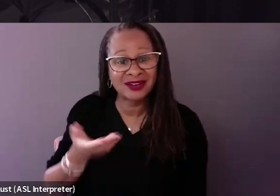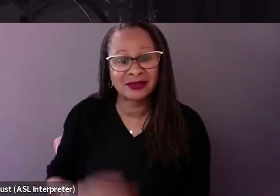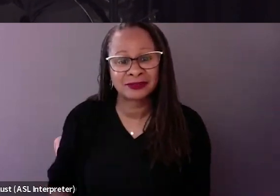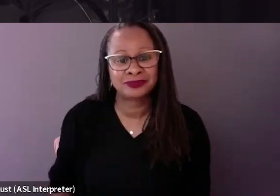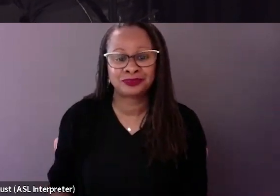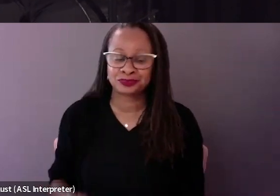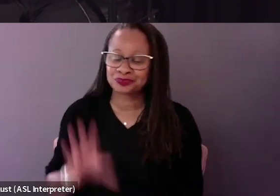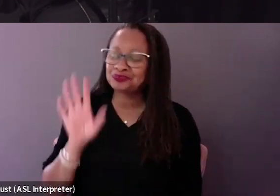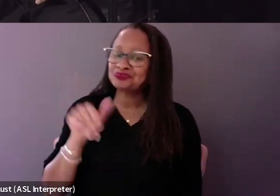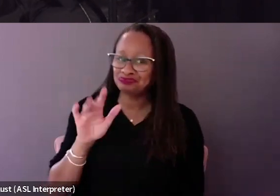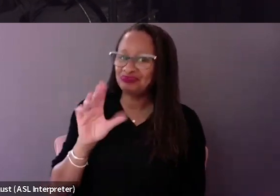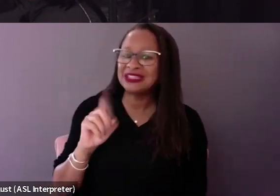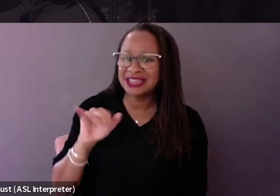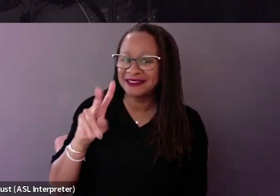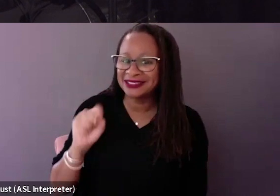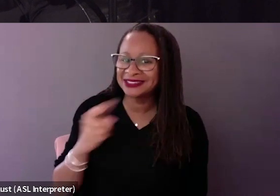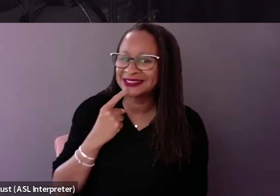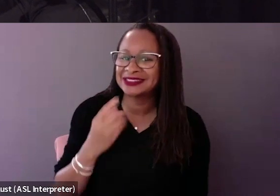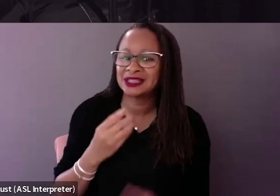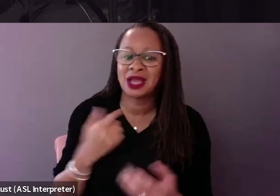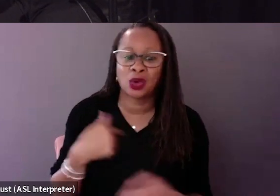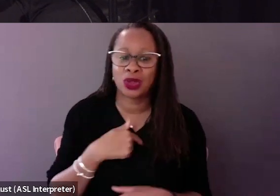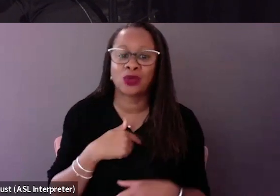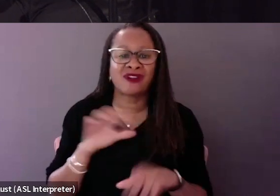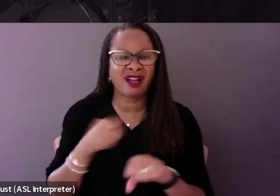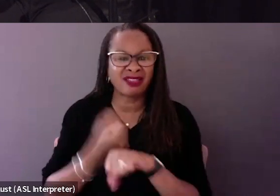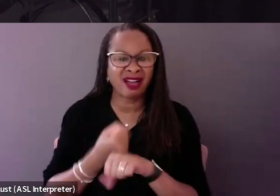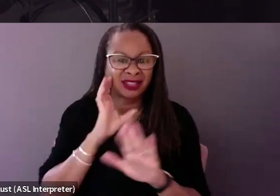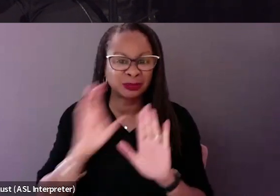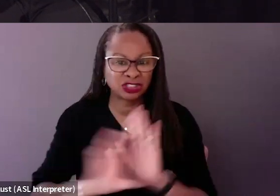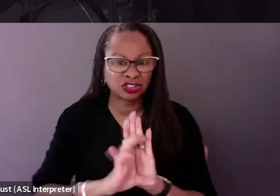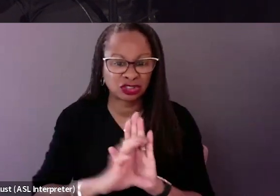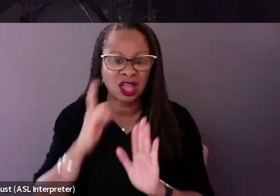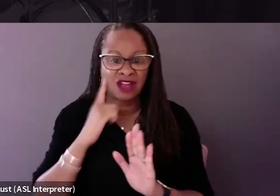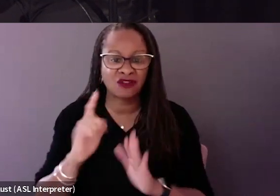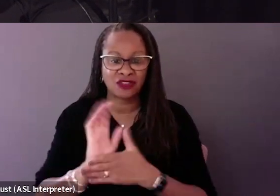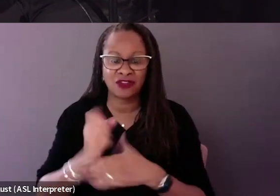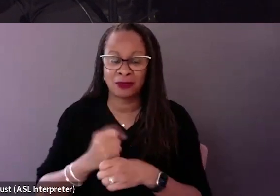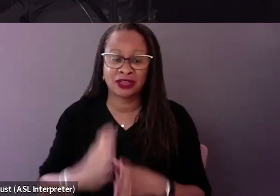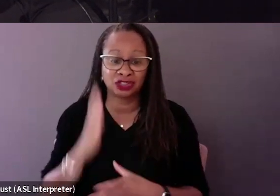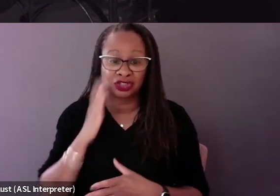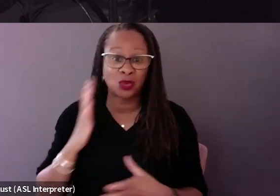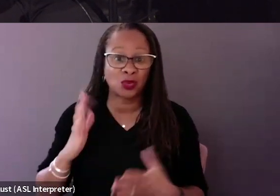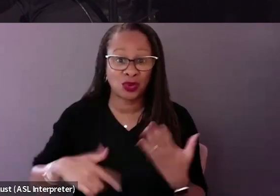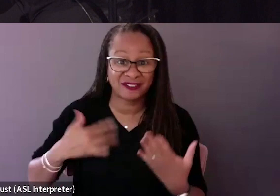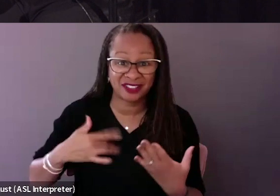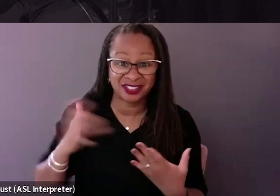we were locking picture. You know, that for the filmmakers here, you know what this feels like, where